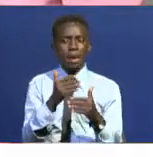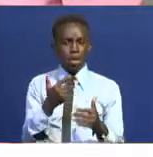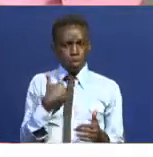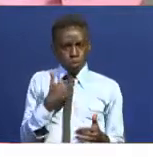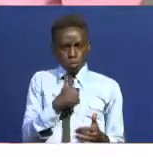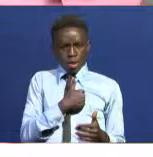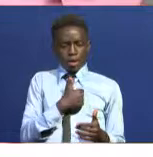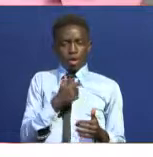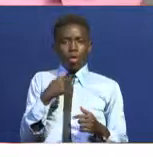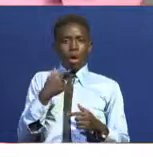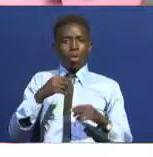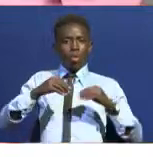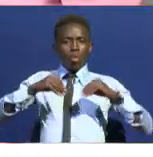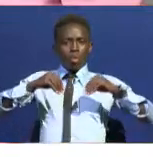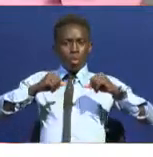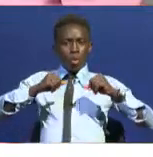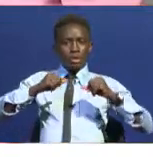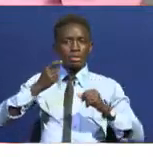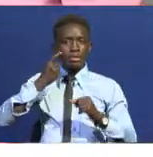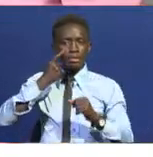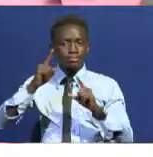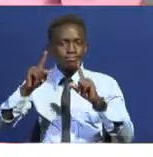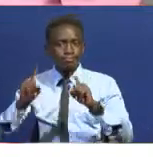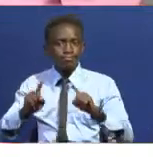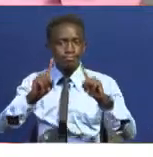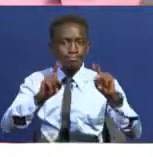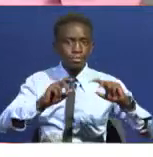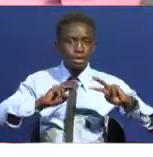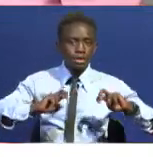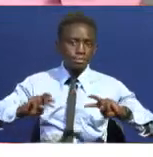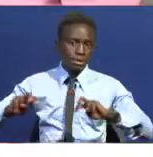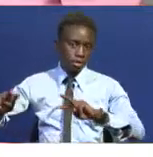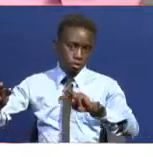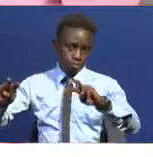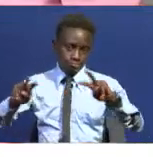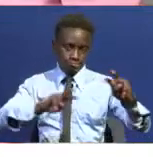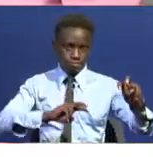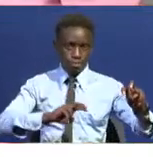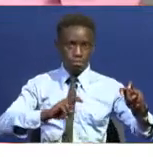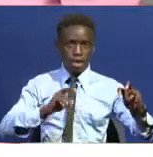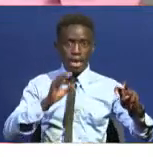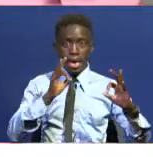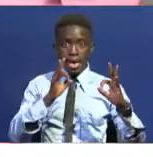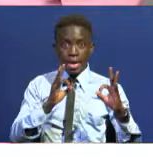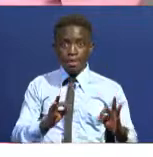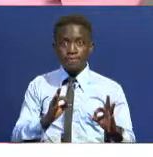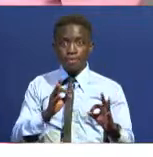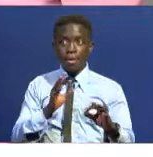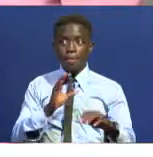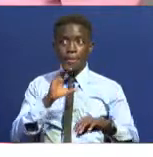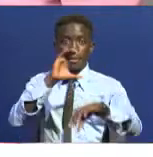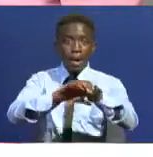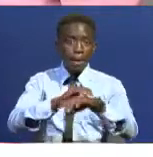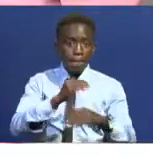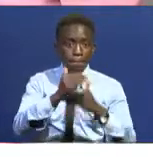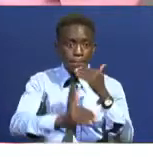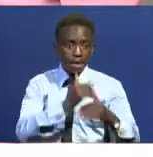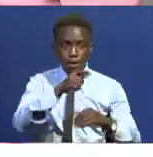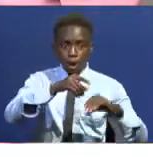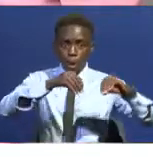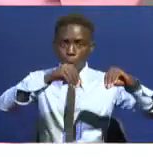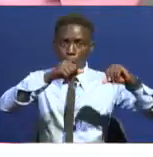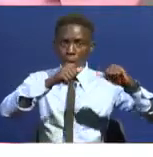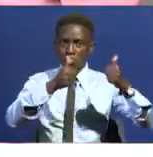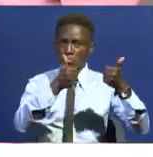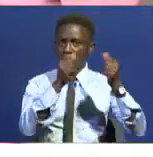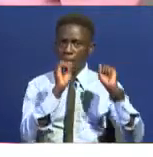assurance inspections, we come across material that may not look of good quality, then this is what